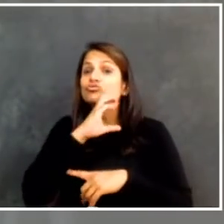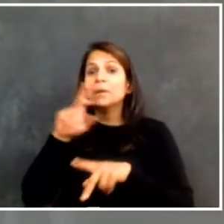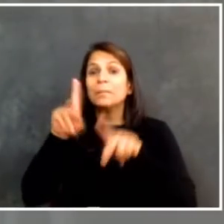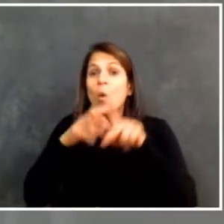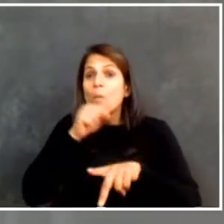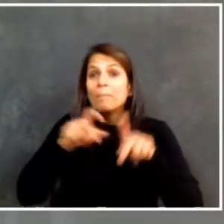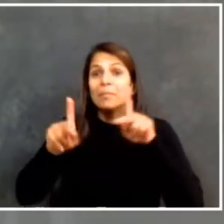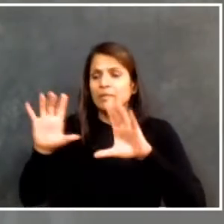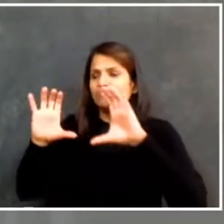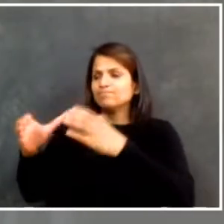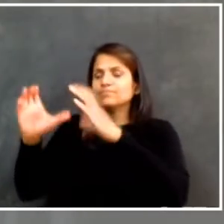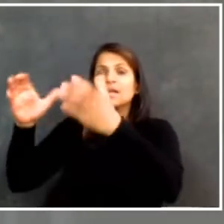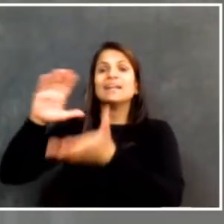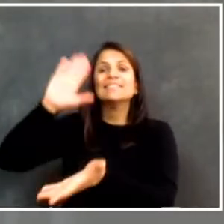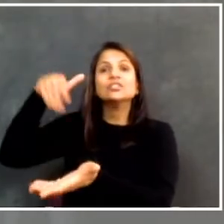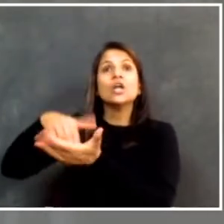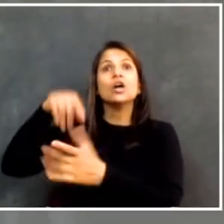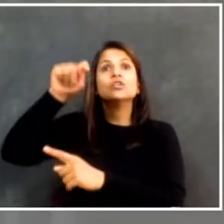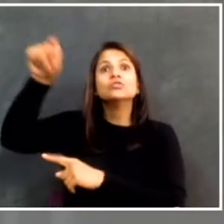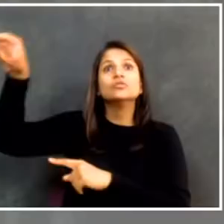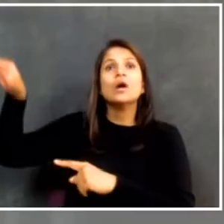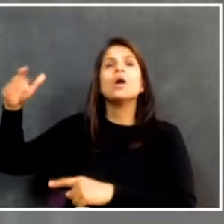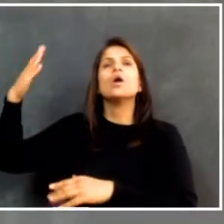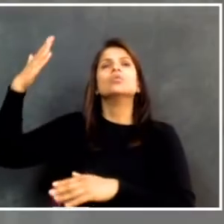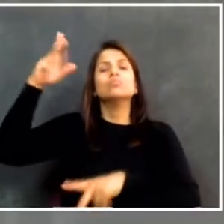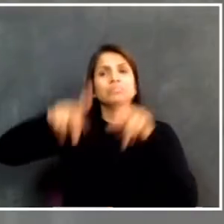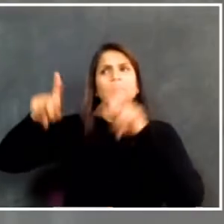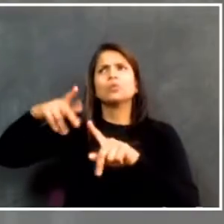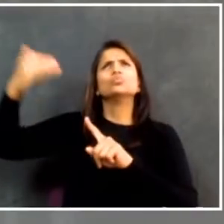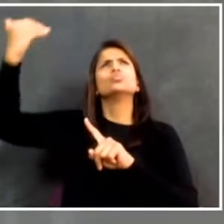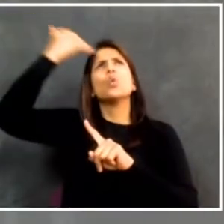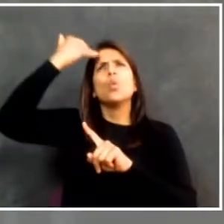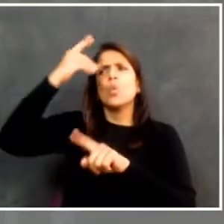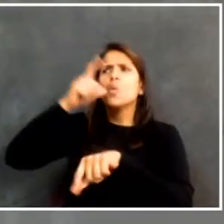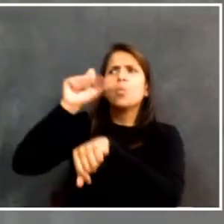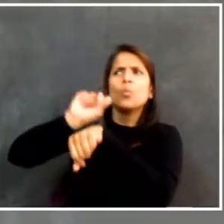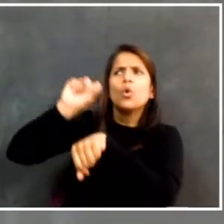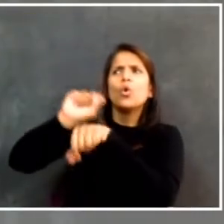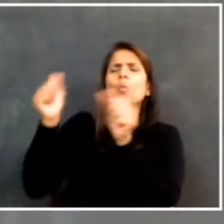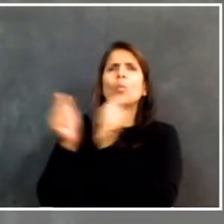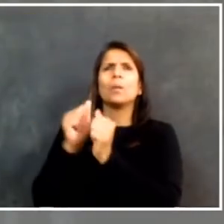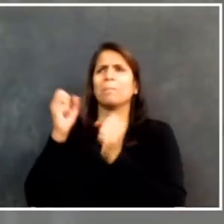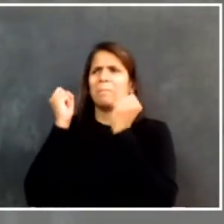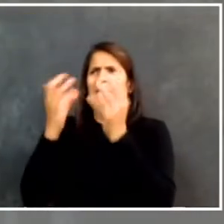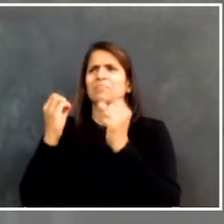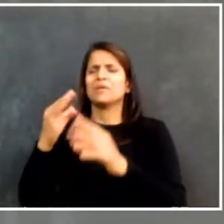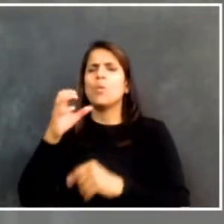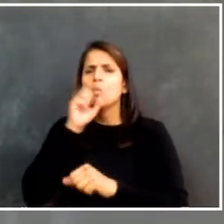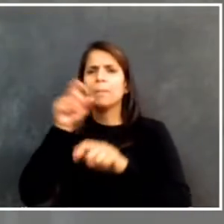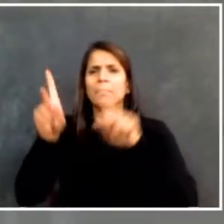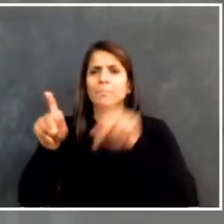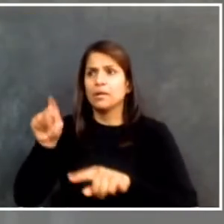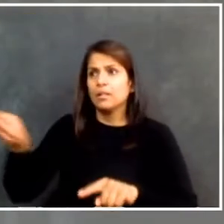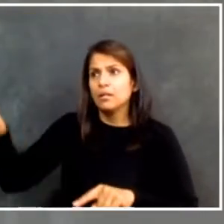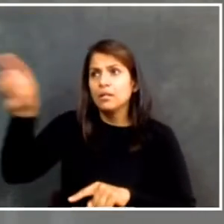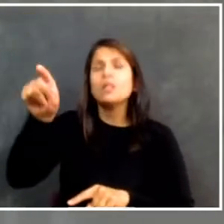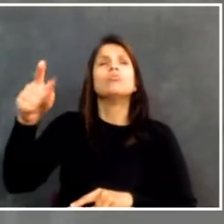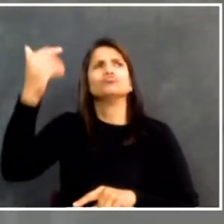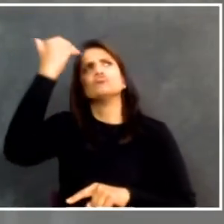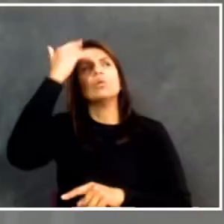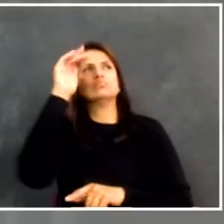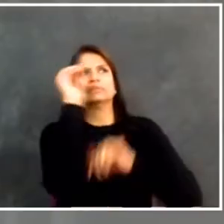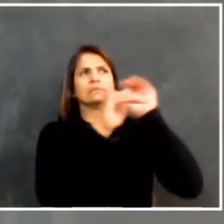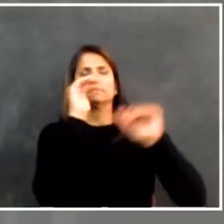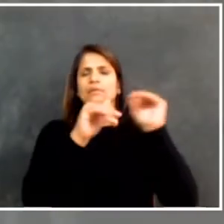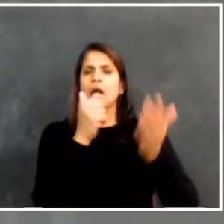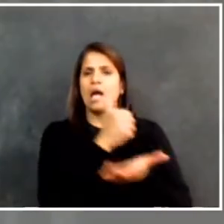have that information available to us to ensure that all of the deliveries are getting made. And if they're not getting made, that we